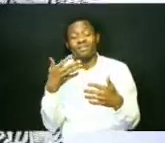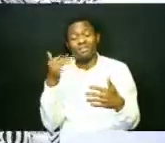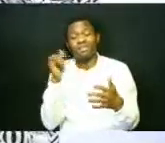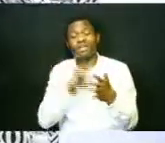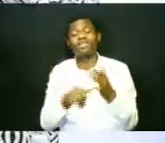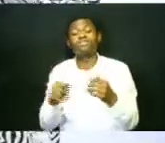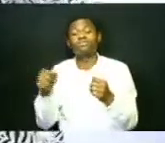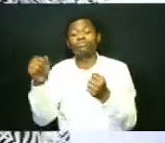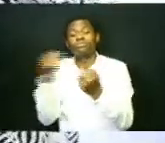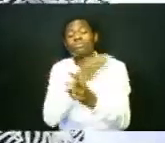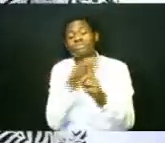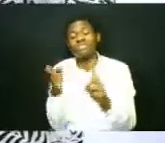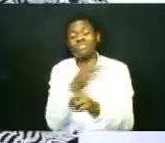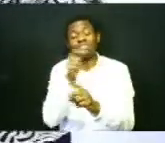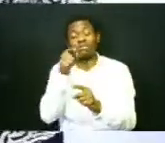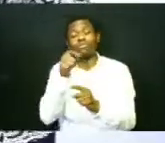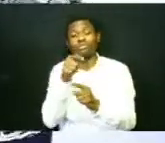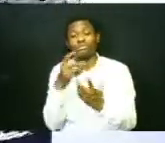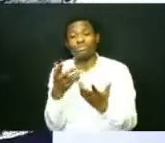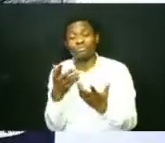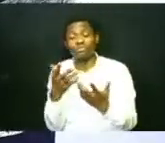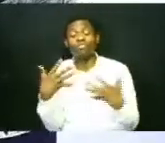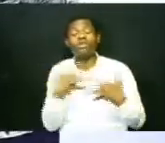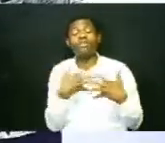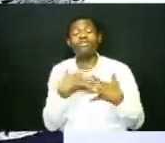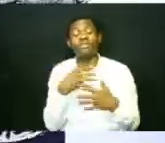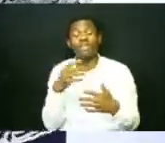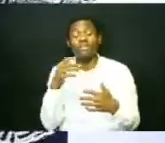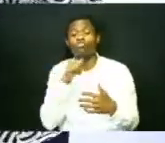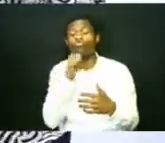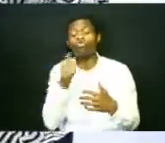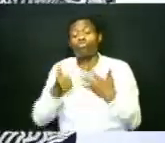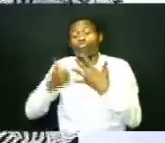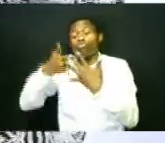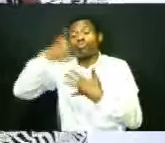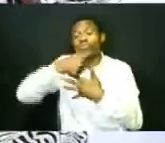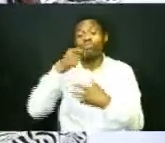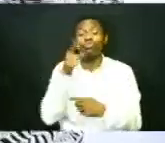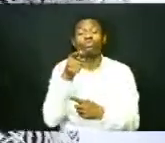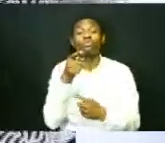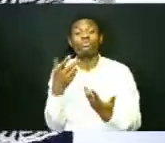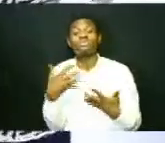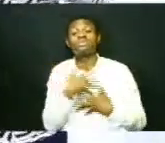sabotaged? Are you scared that you are not going to be promoted?